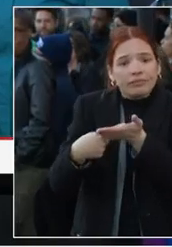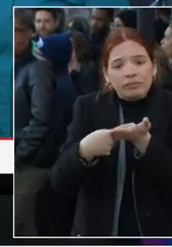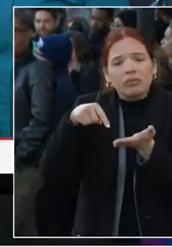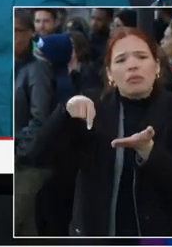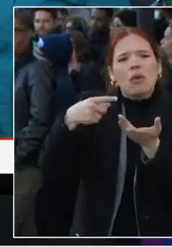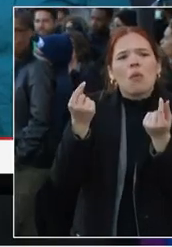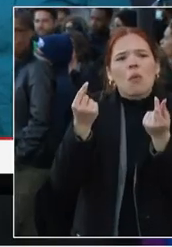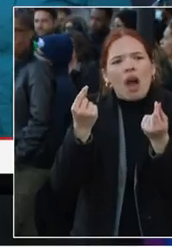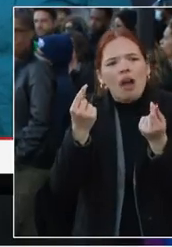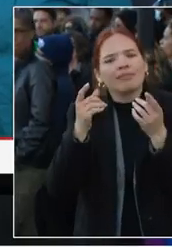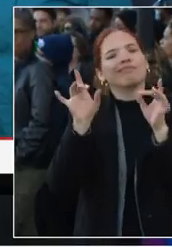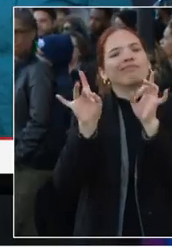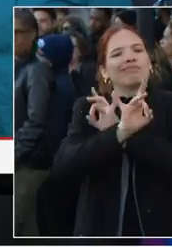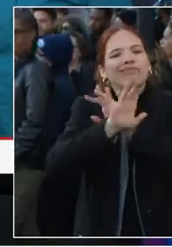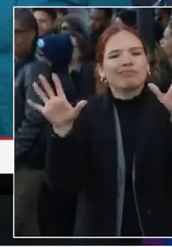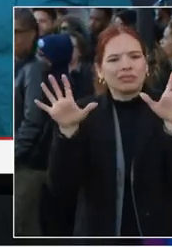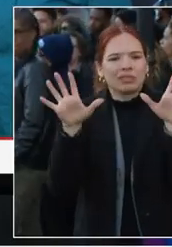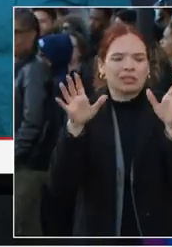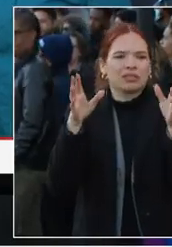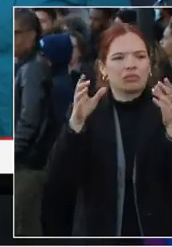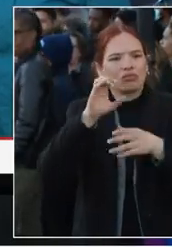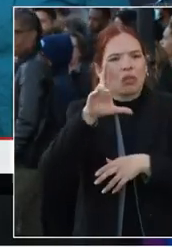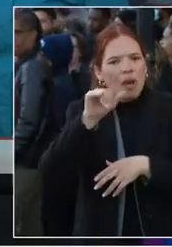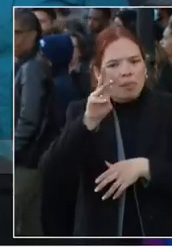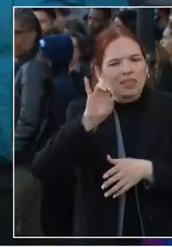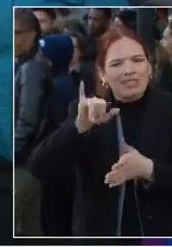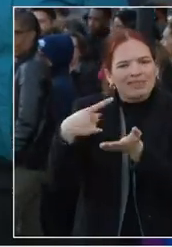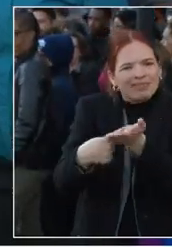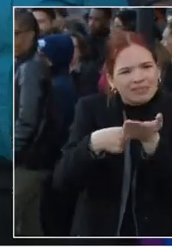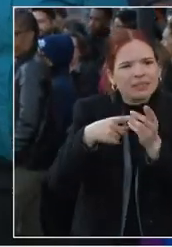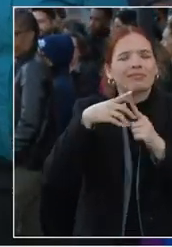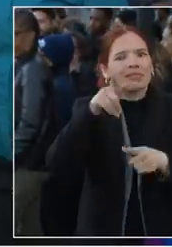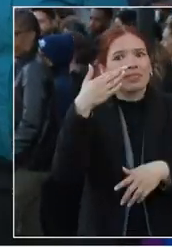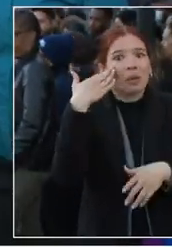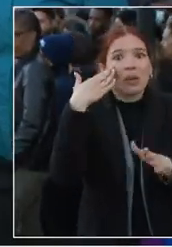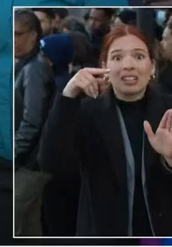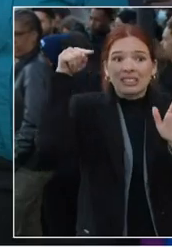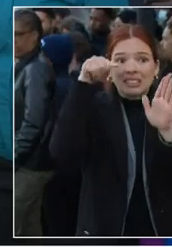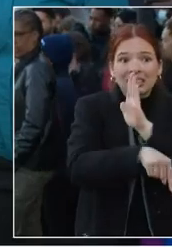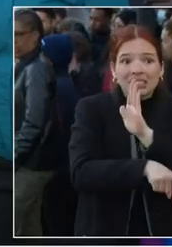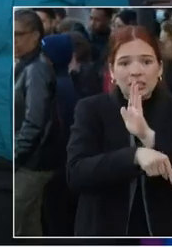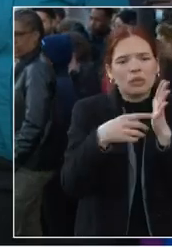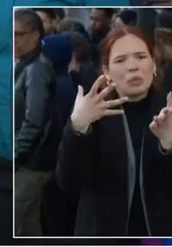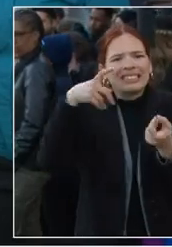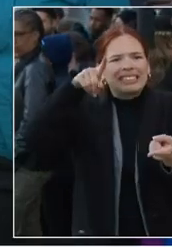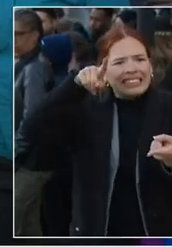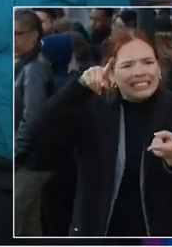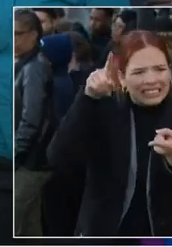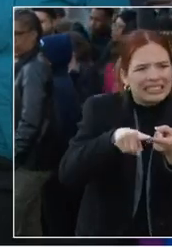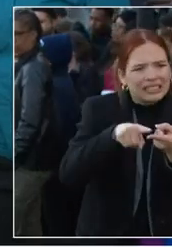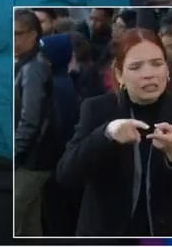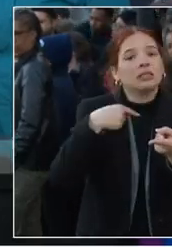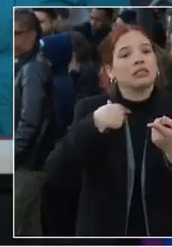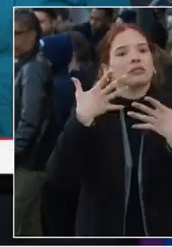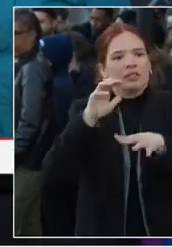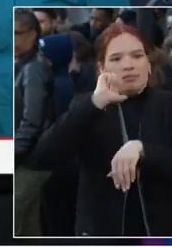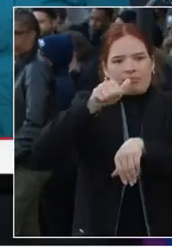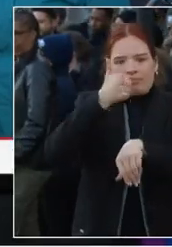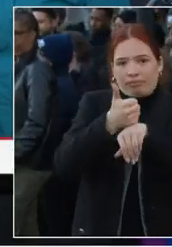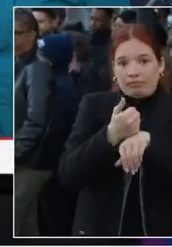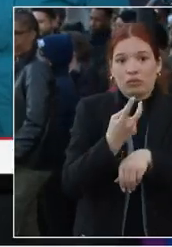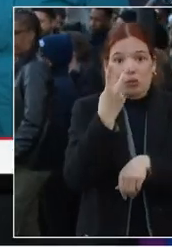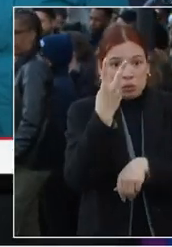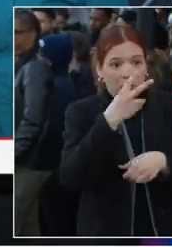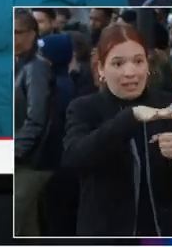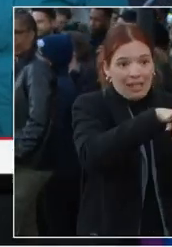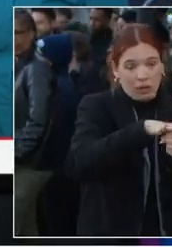crime, specifically on homicide reduction that we have deployed in 2 areas. Here in